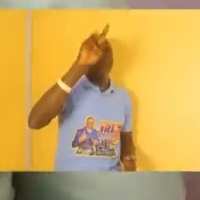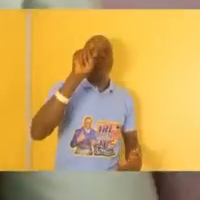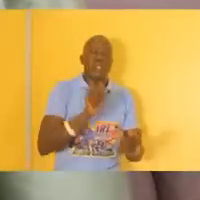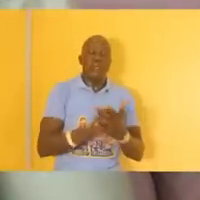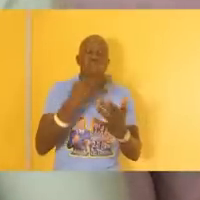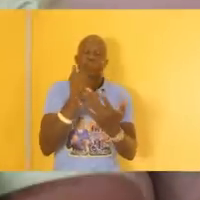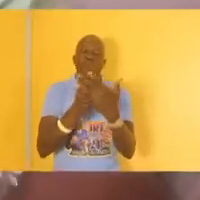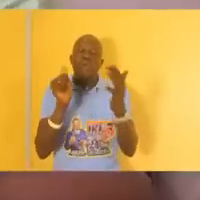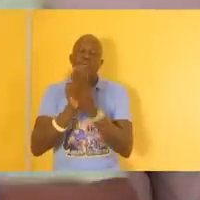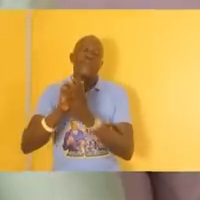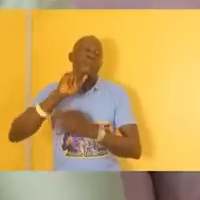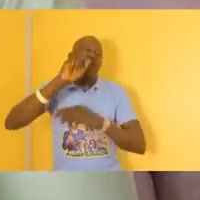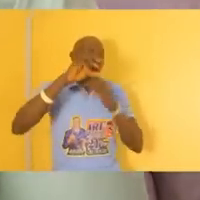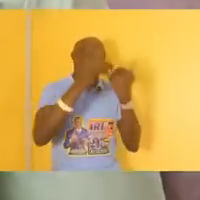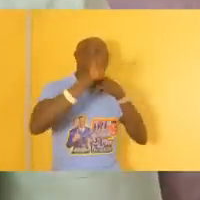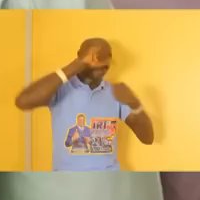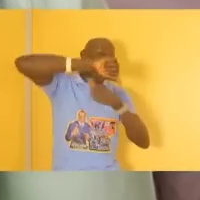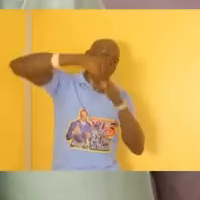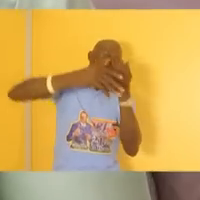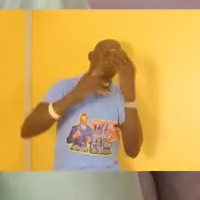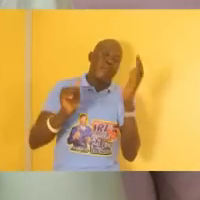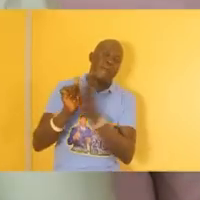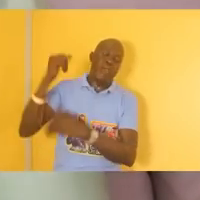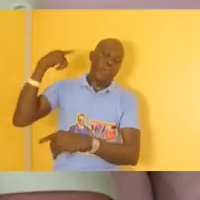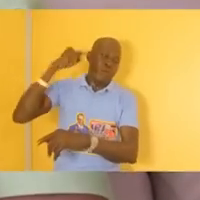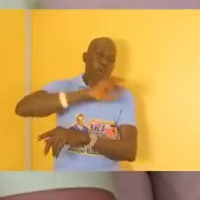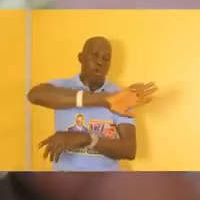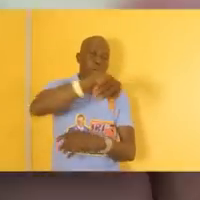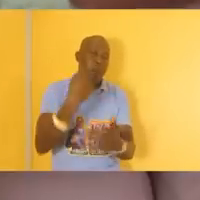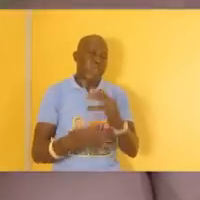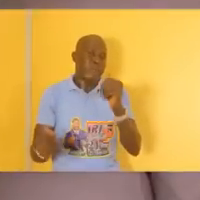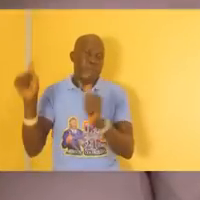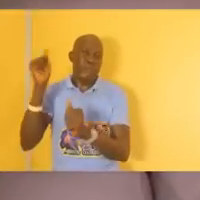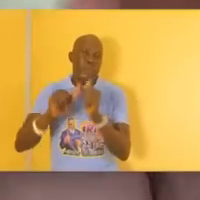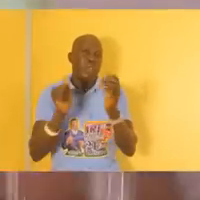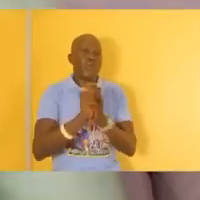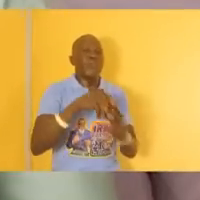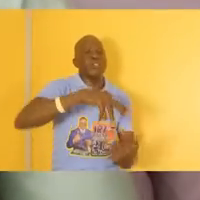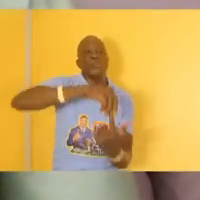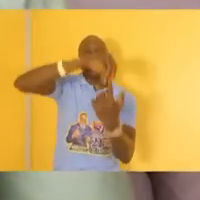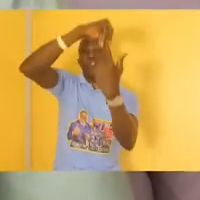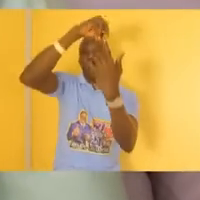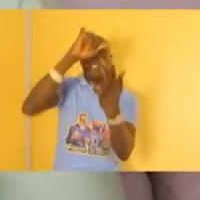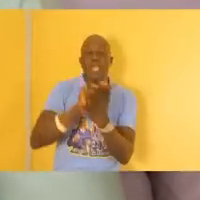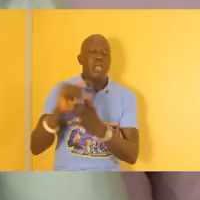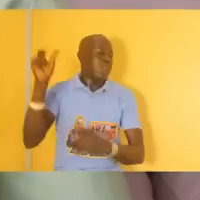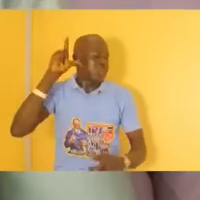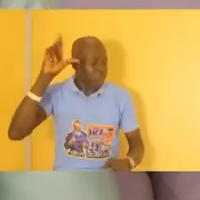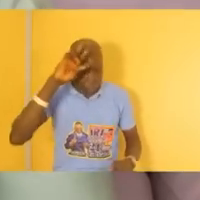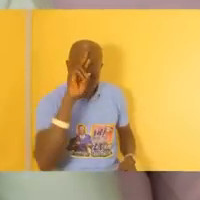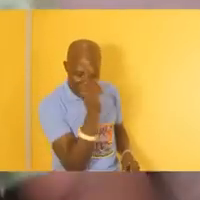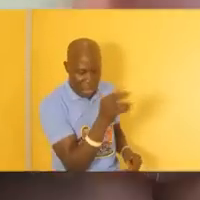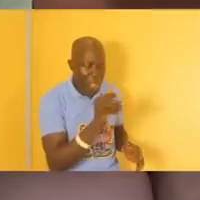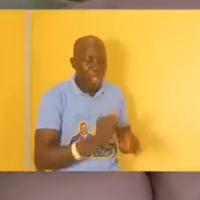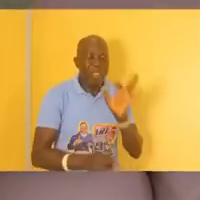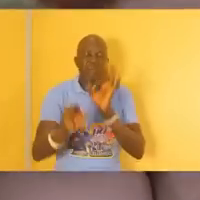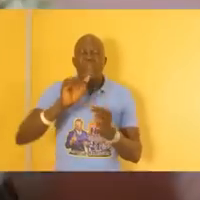But it will cause a journey of fervent prayer. 7 good days, the